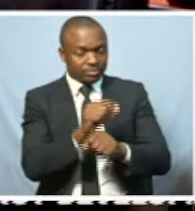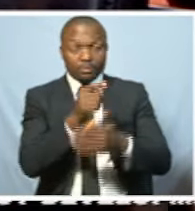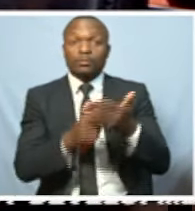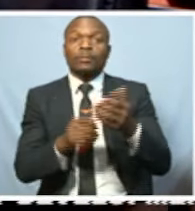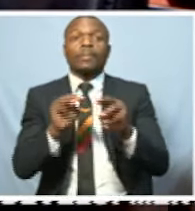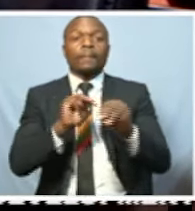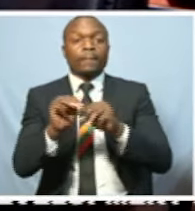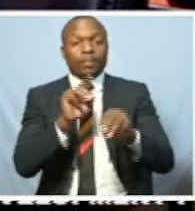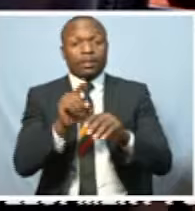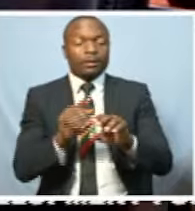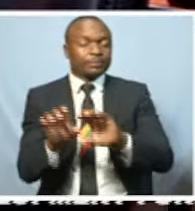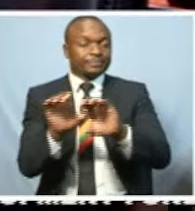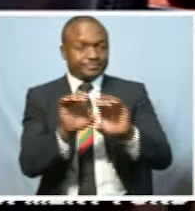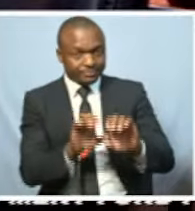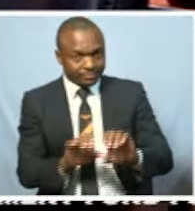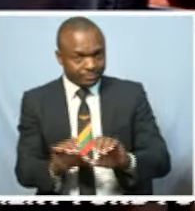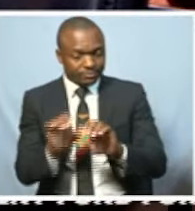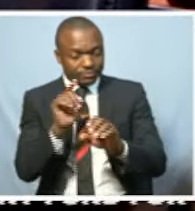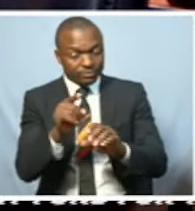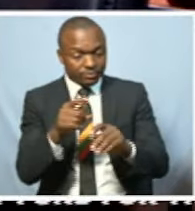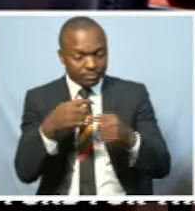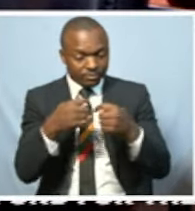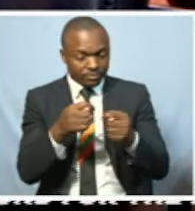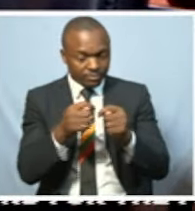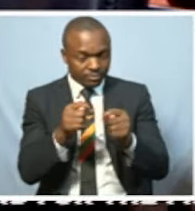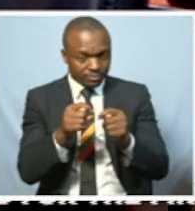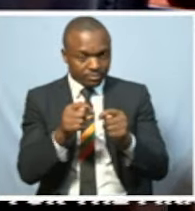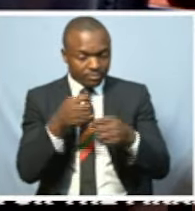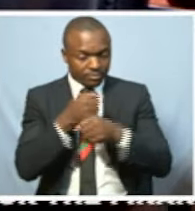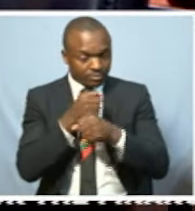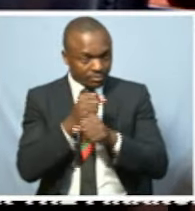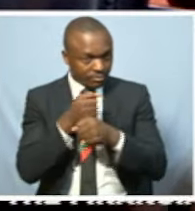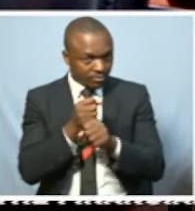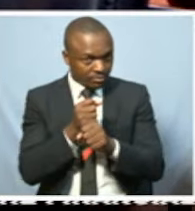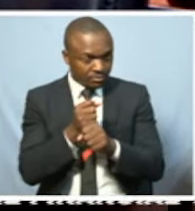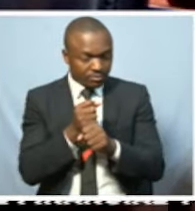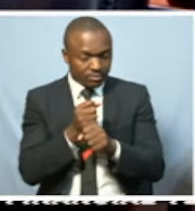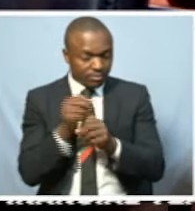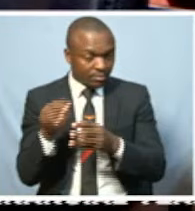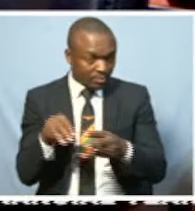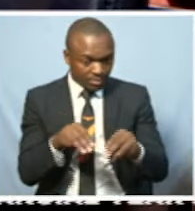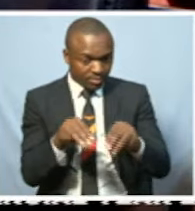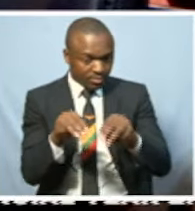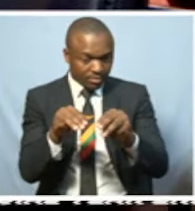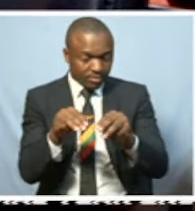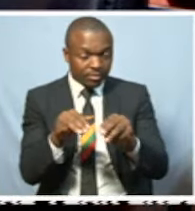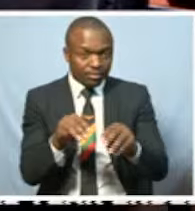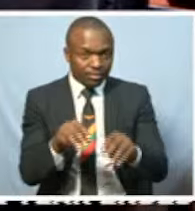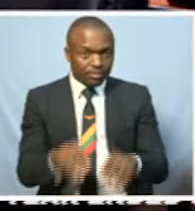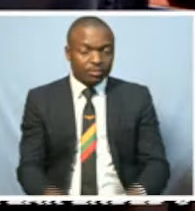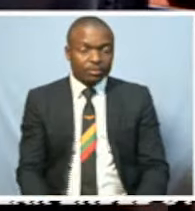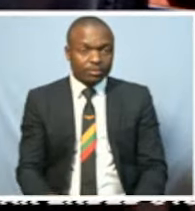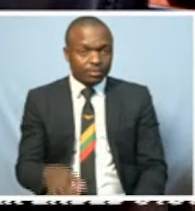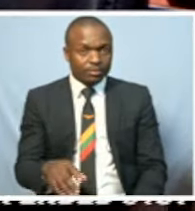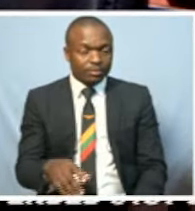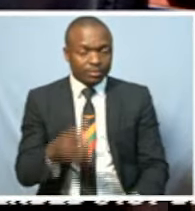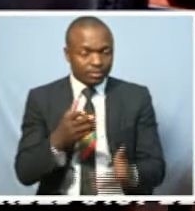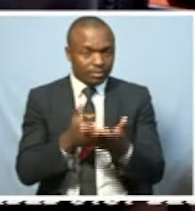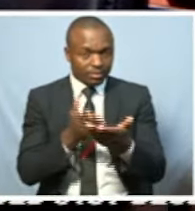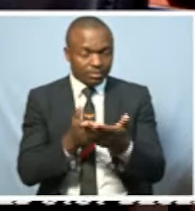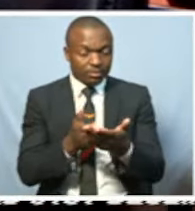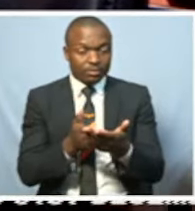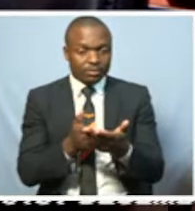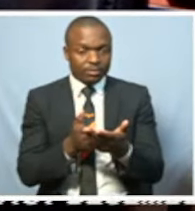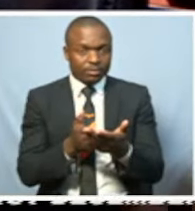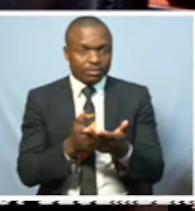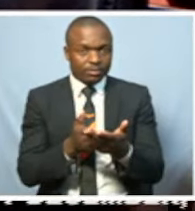did you try to come up with that you thought could be the reason to why he turned out this? Because